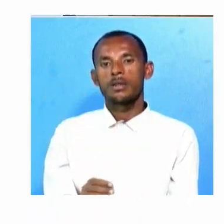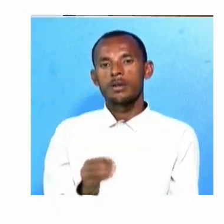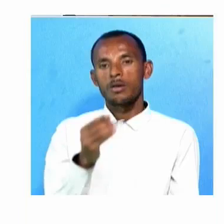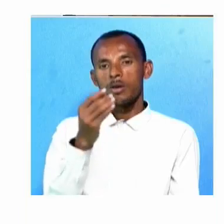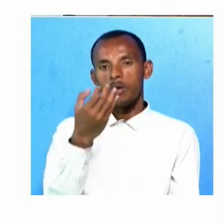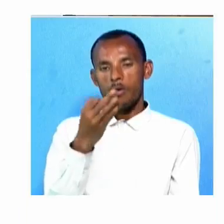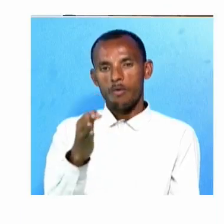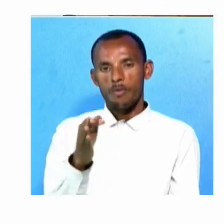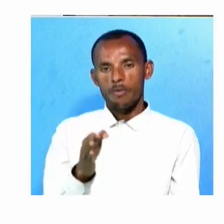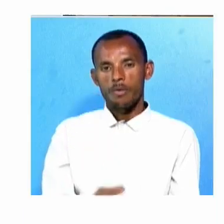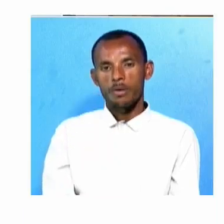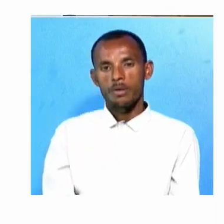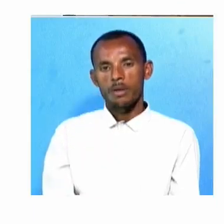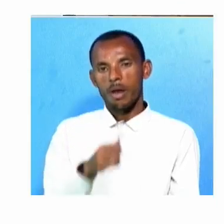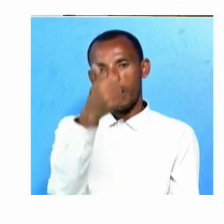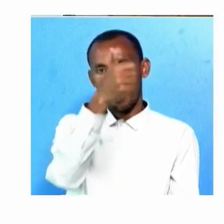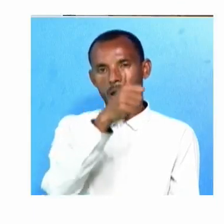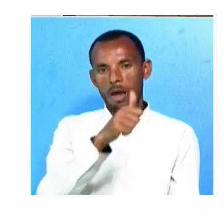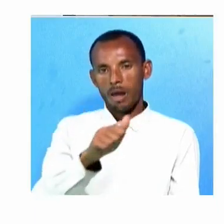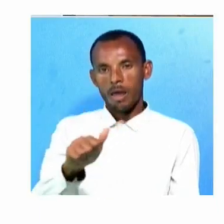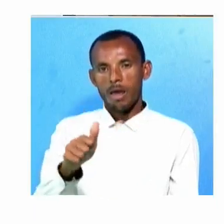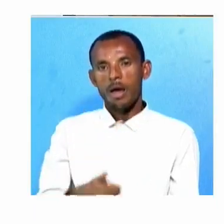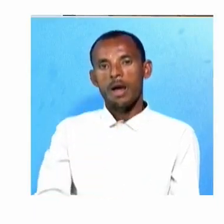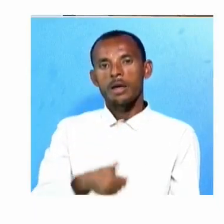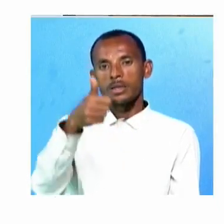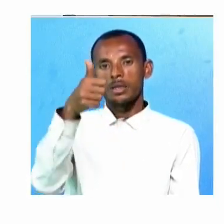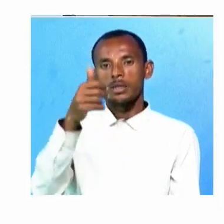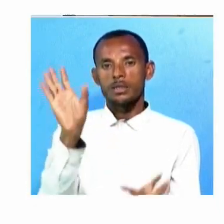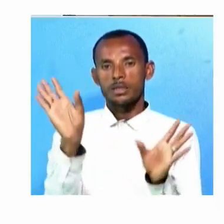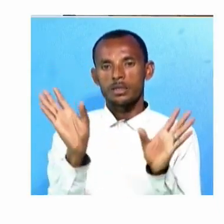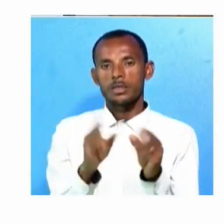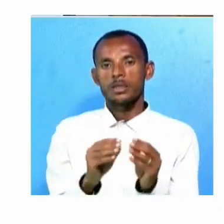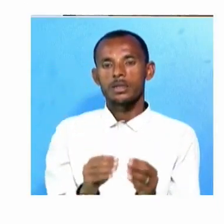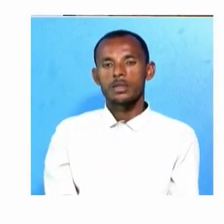subset of any other set.